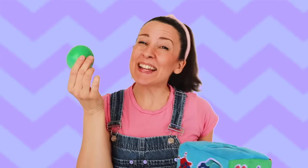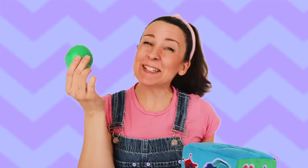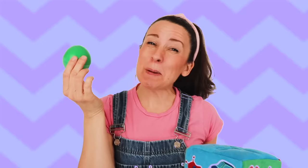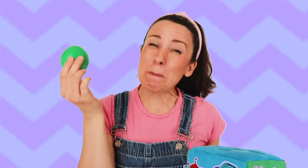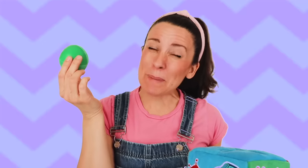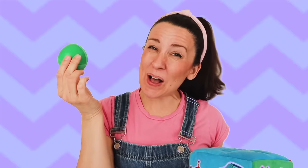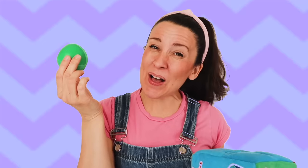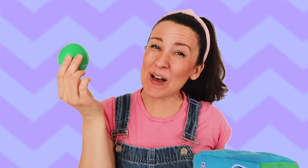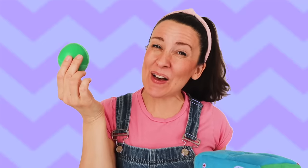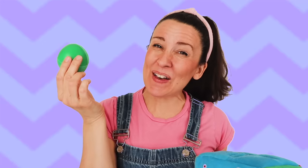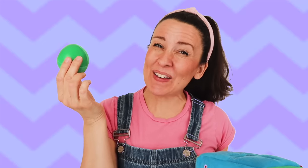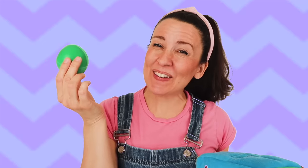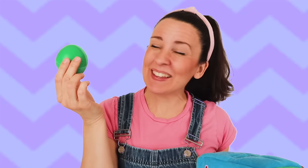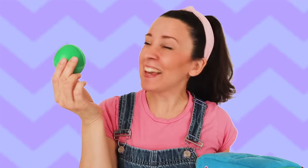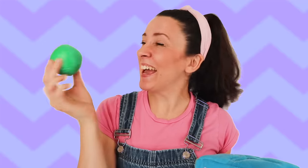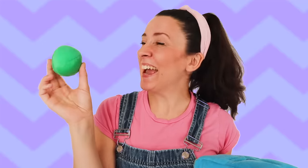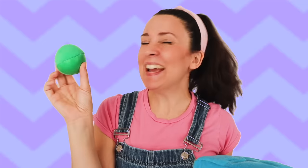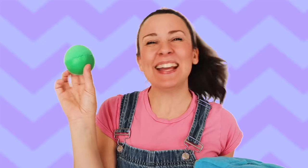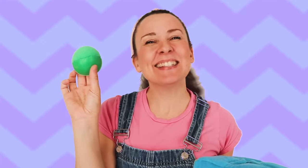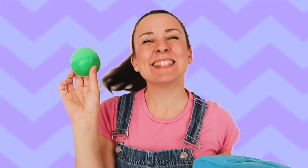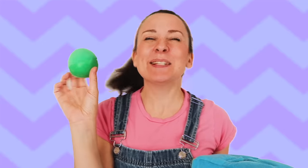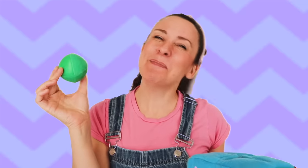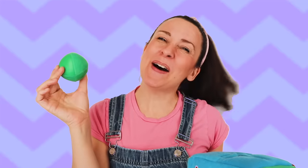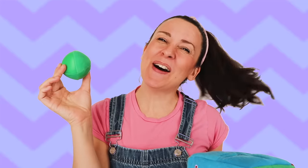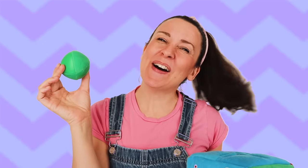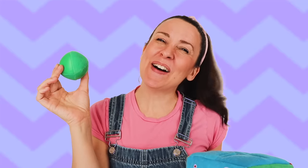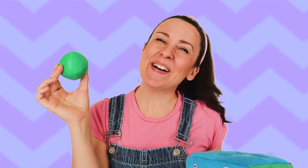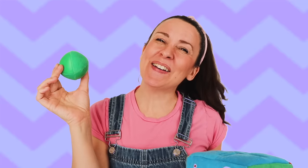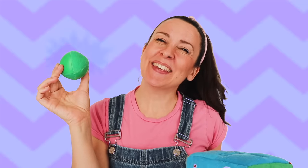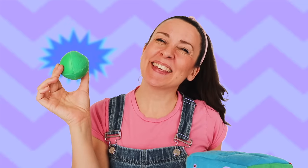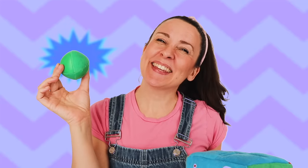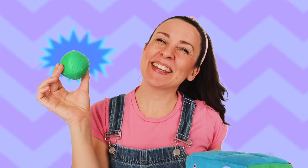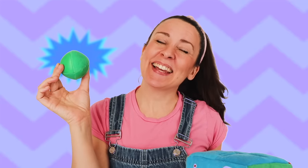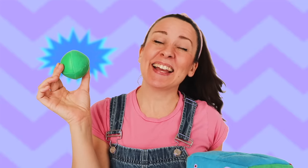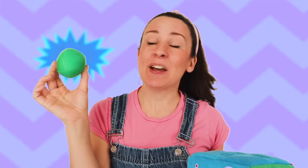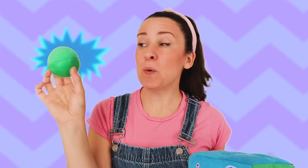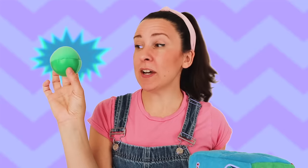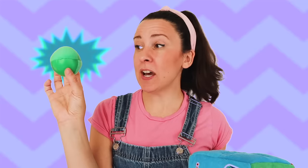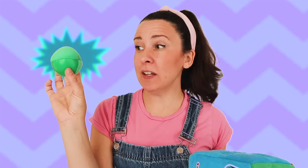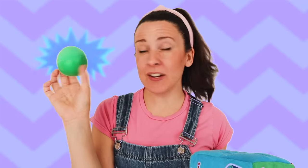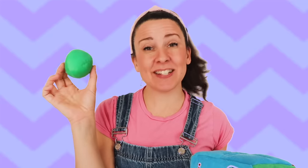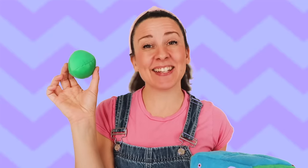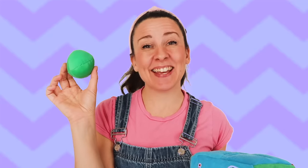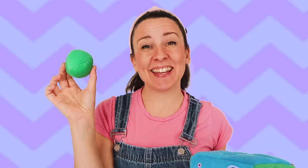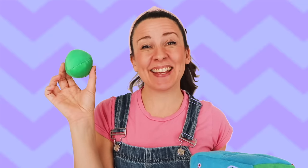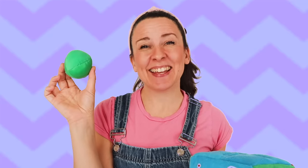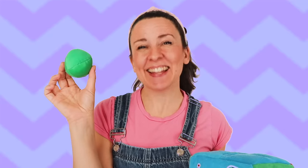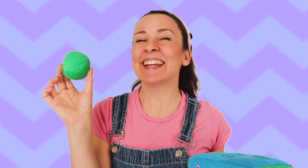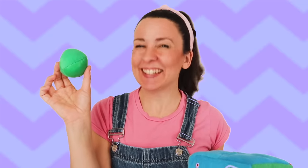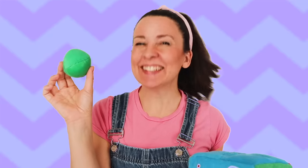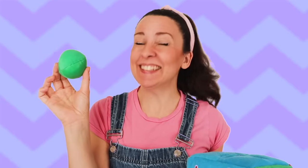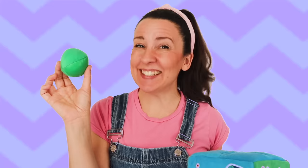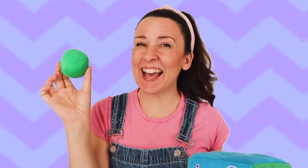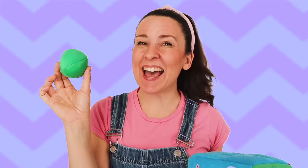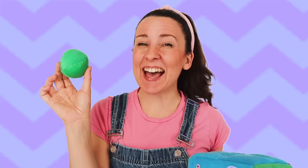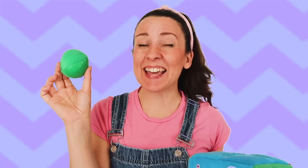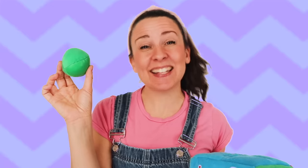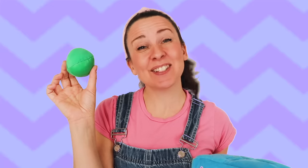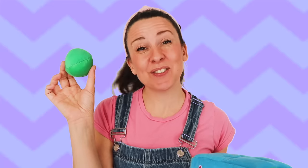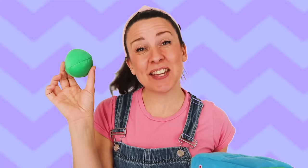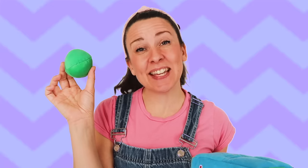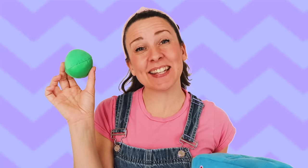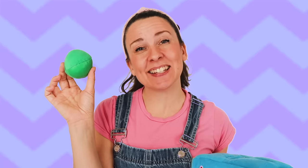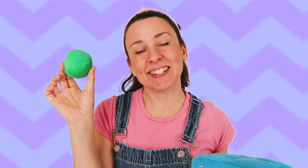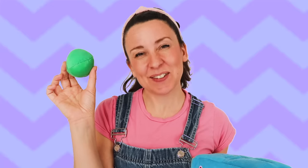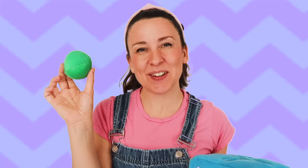Wow! It's a ball! It's a ball! What color is it? Yeah,